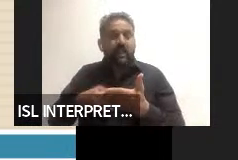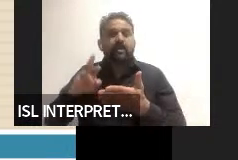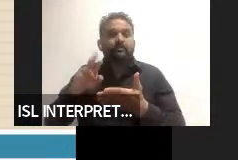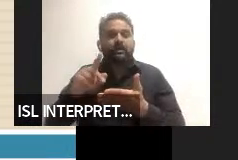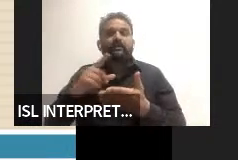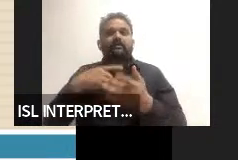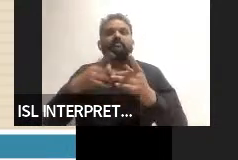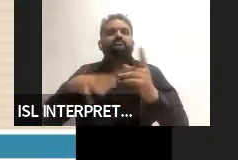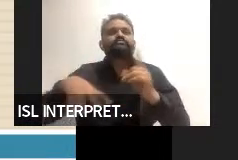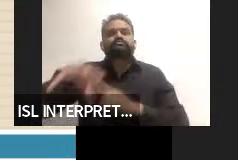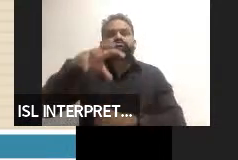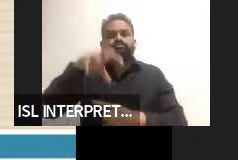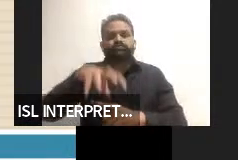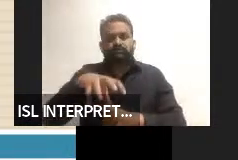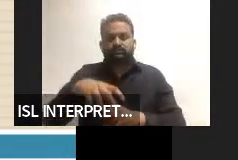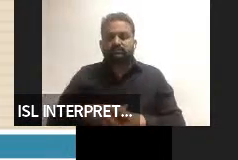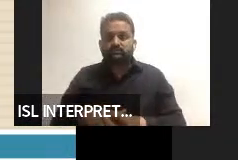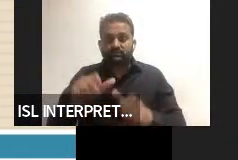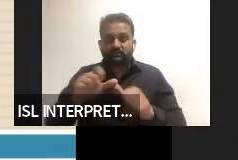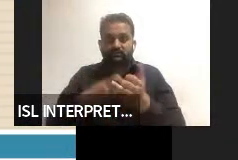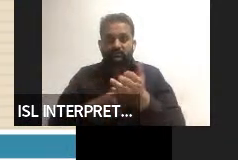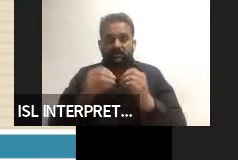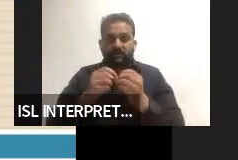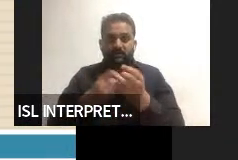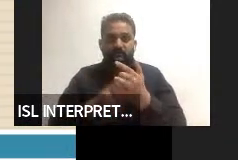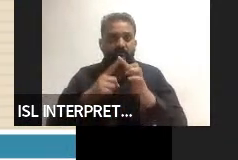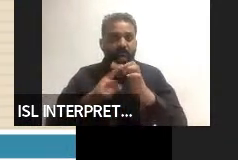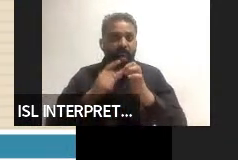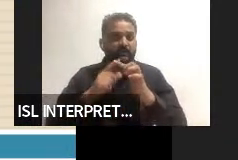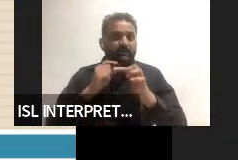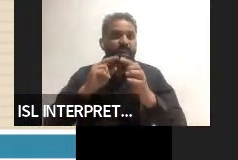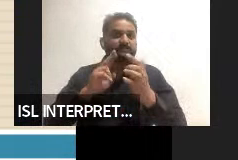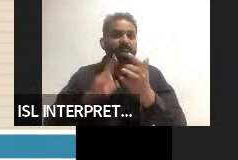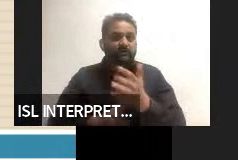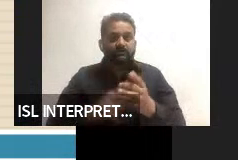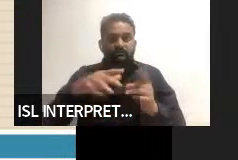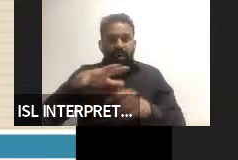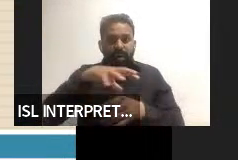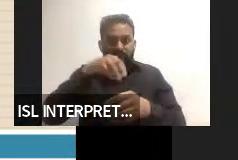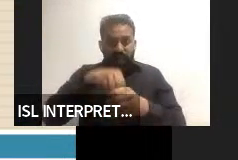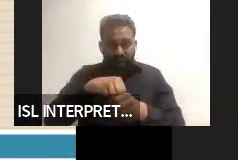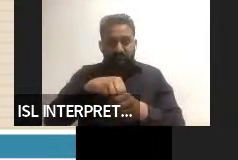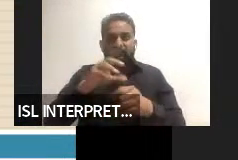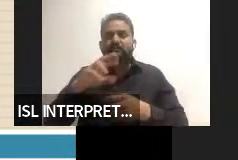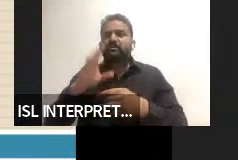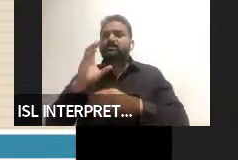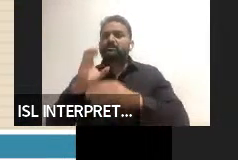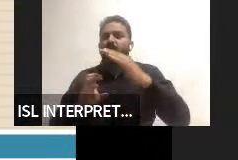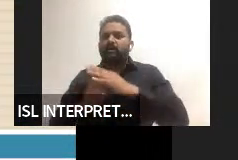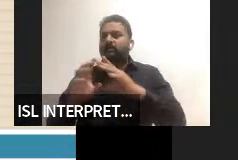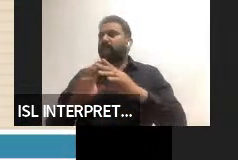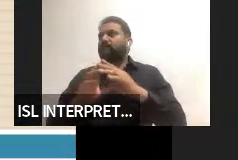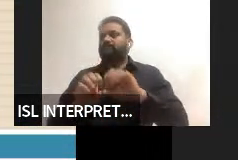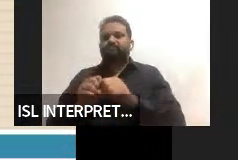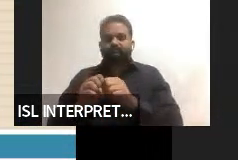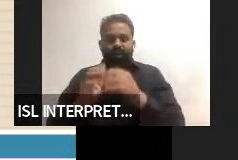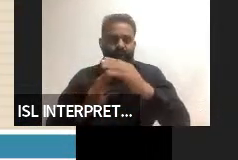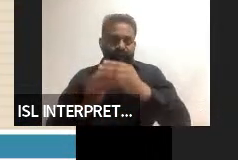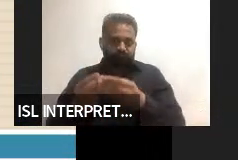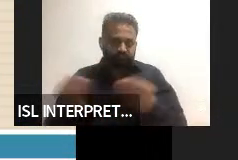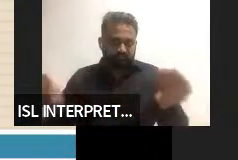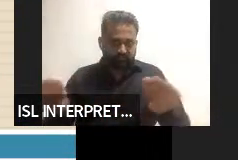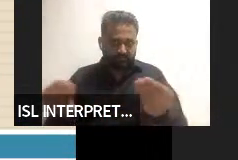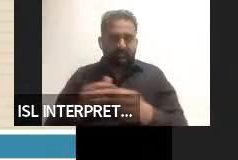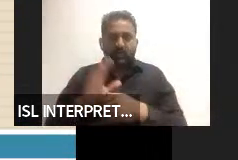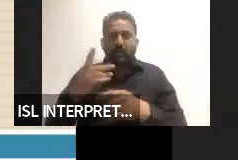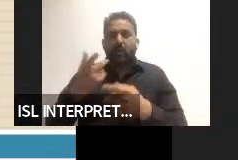jurisdiction. The arbitration agreement is valid. There is a breach of contract and the respondent should pay the damages